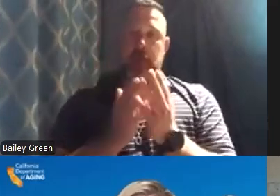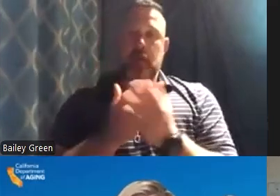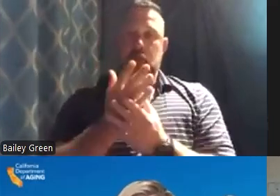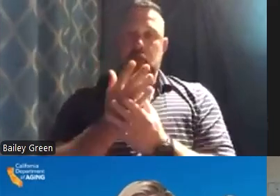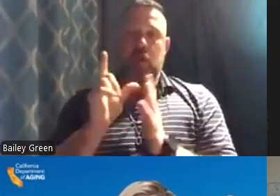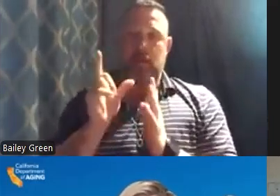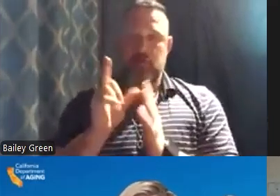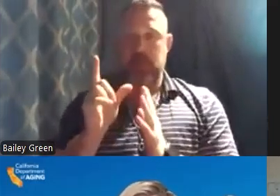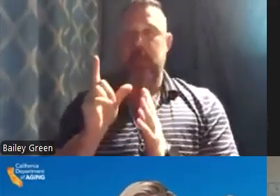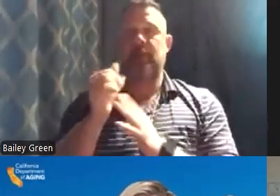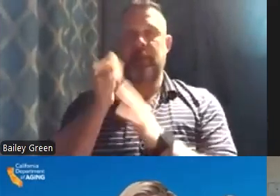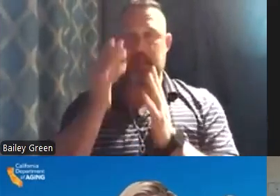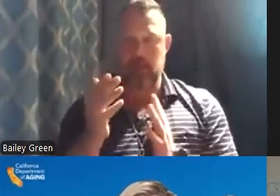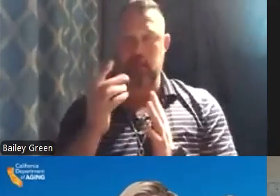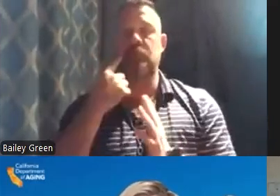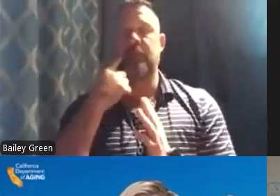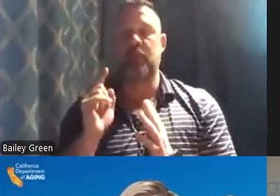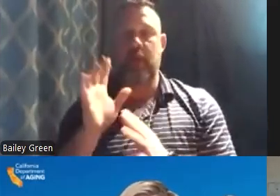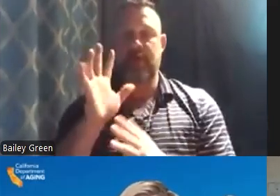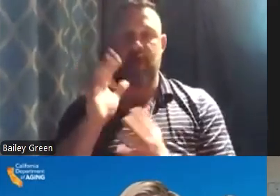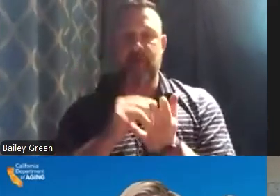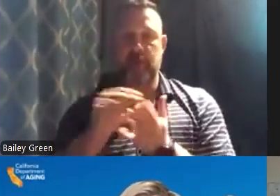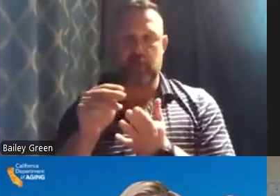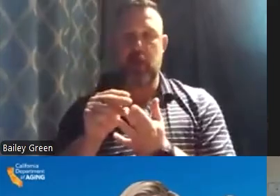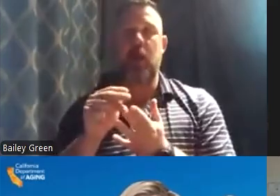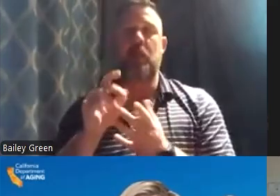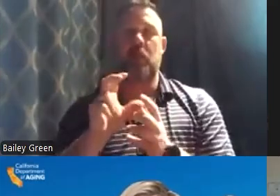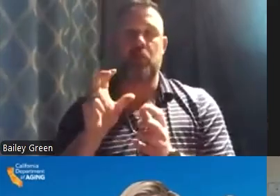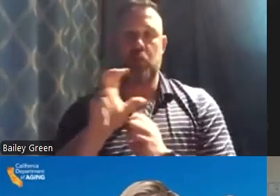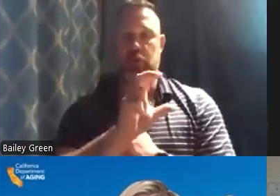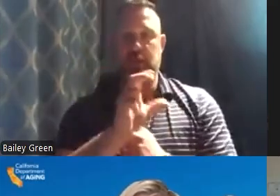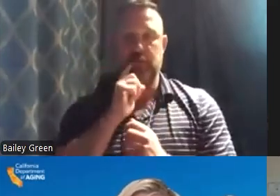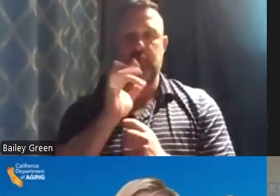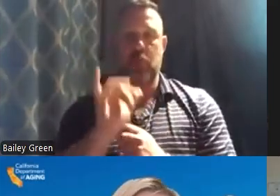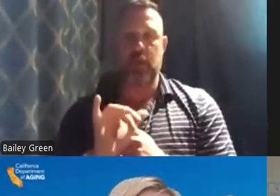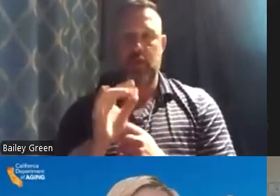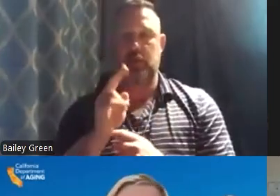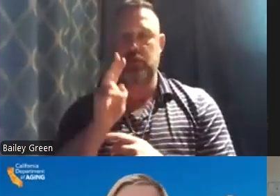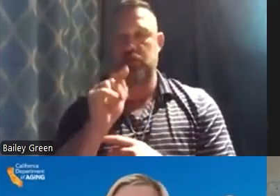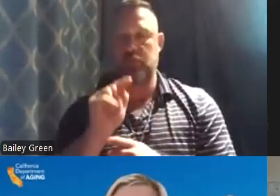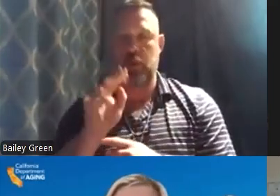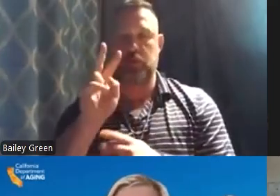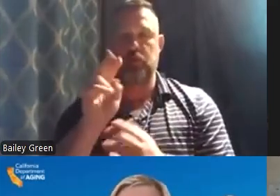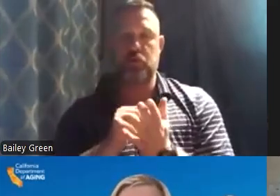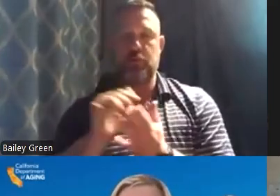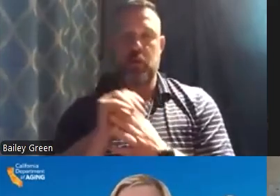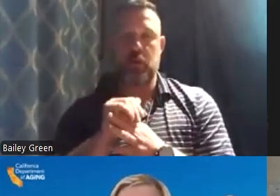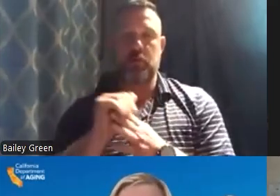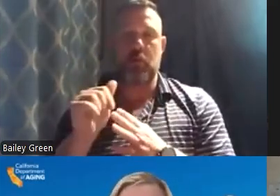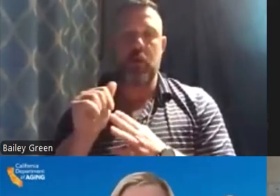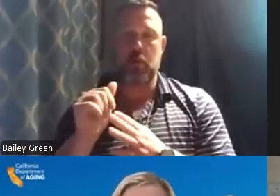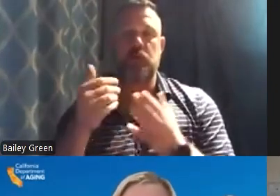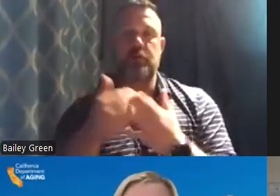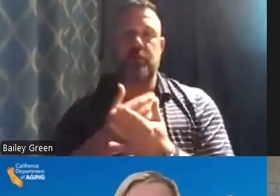legislative champions for a $5 million appropriation for that. So that's about $2.2 million kind of